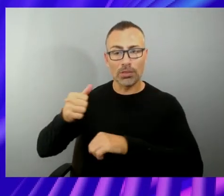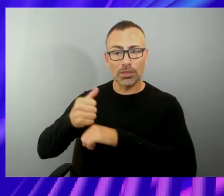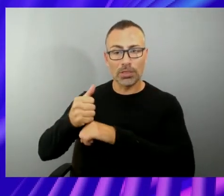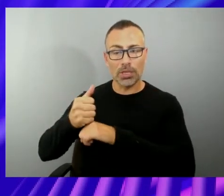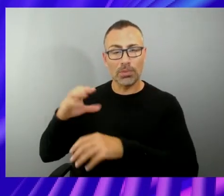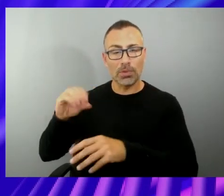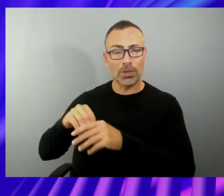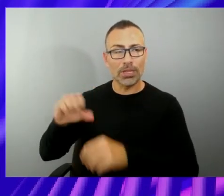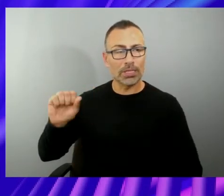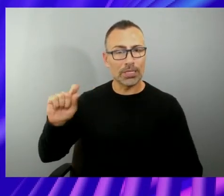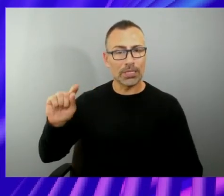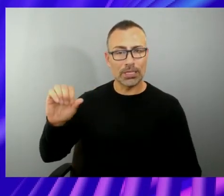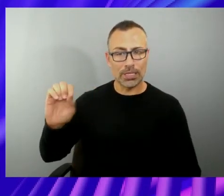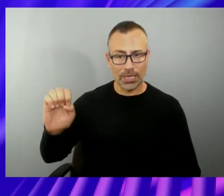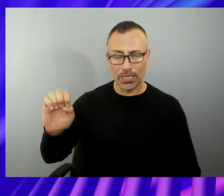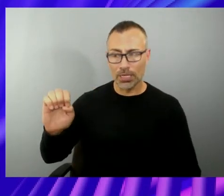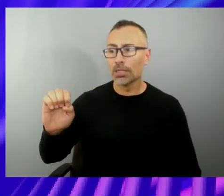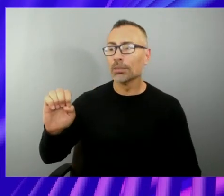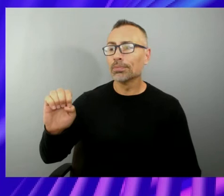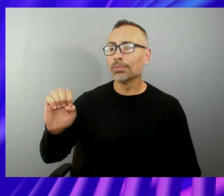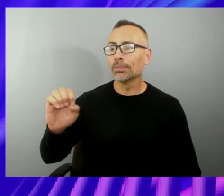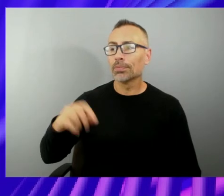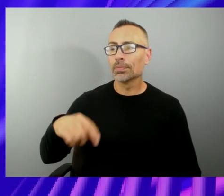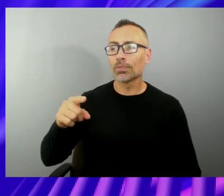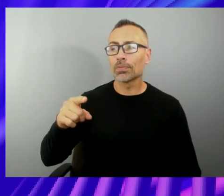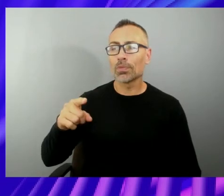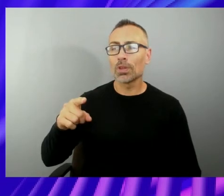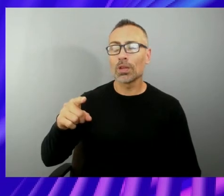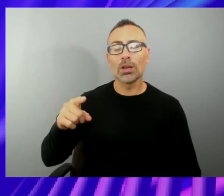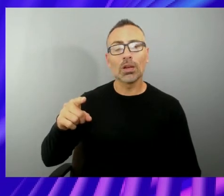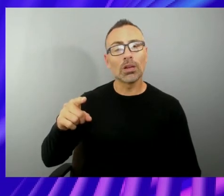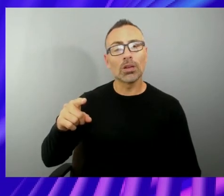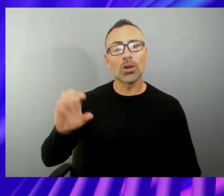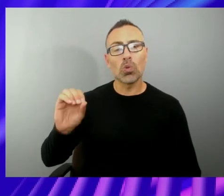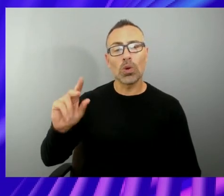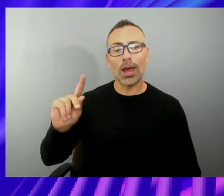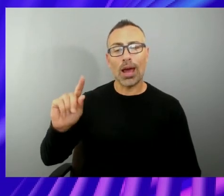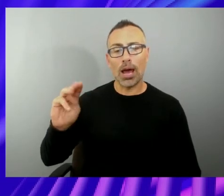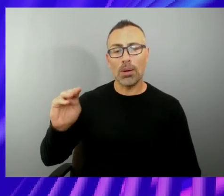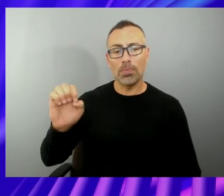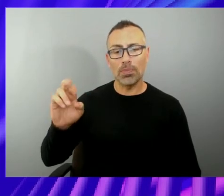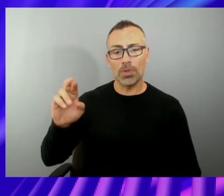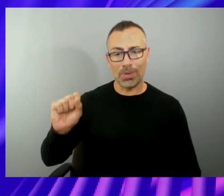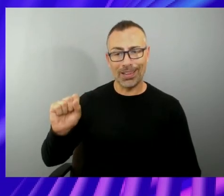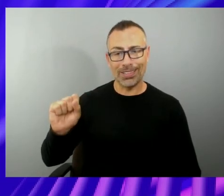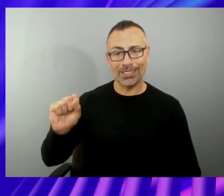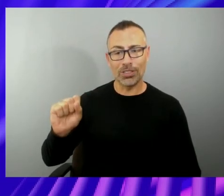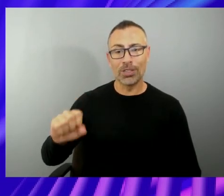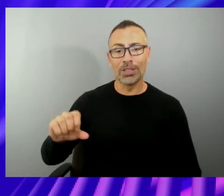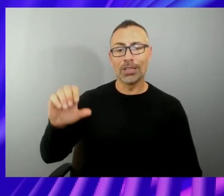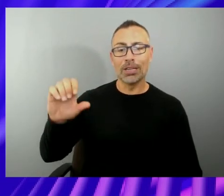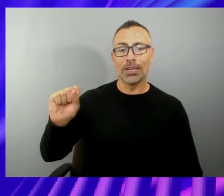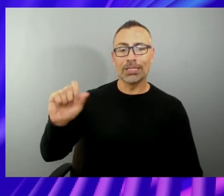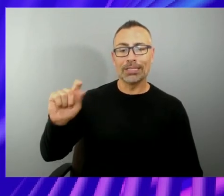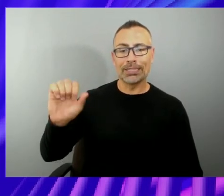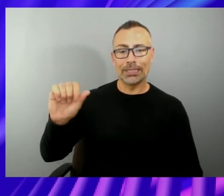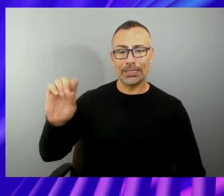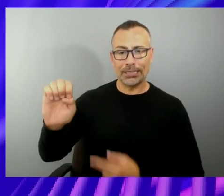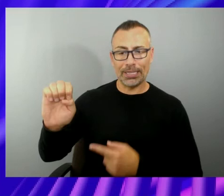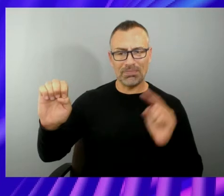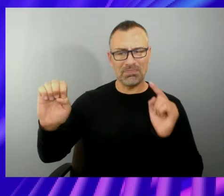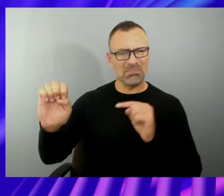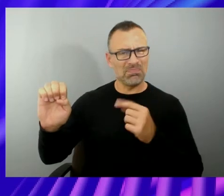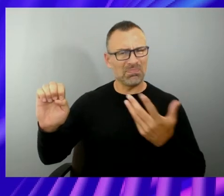this. So what happens is with optimizer state sharding, when we say optimizer state, we're actually talking